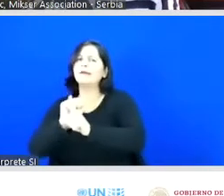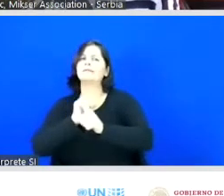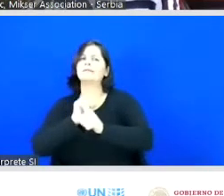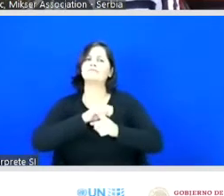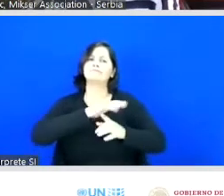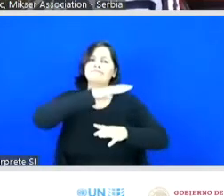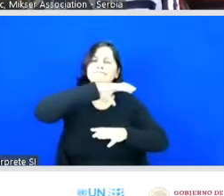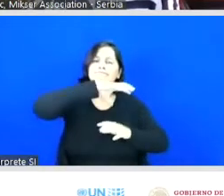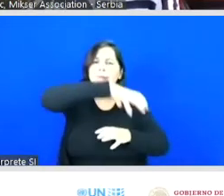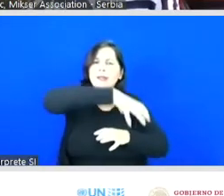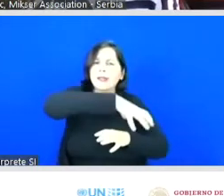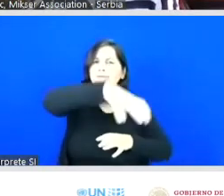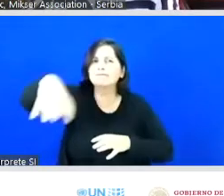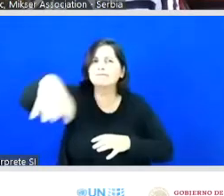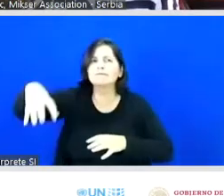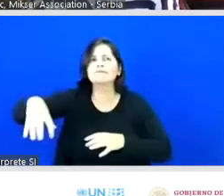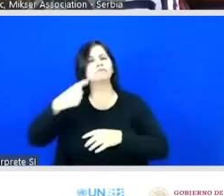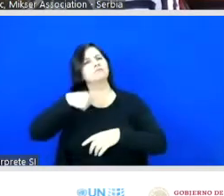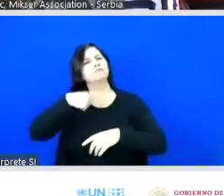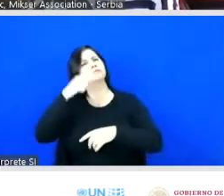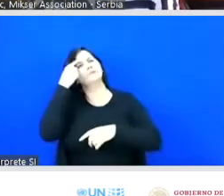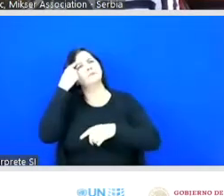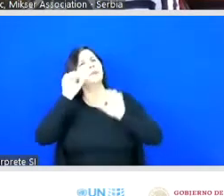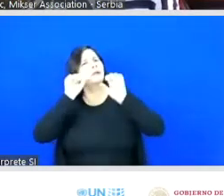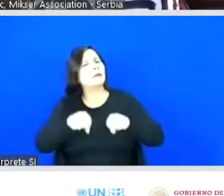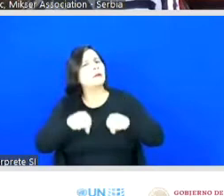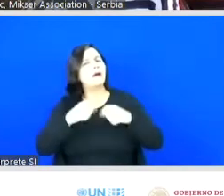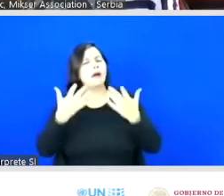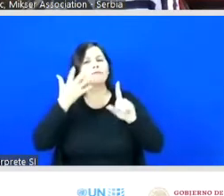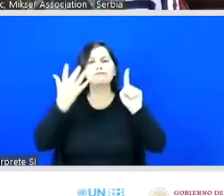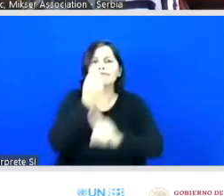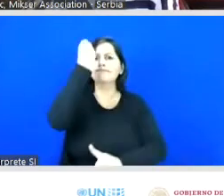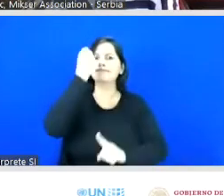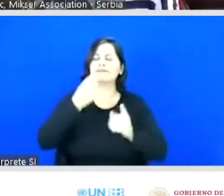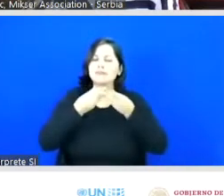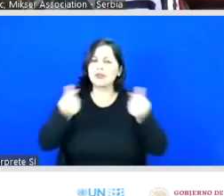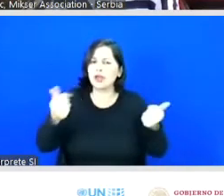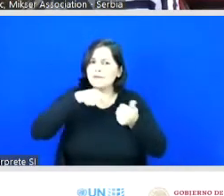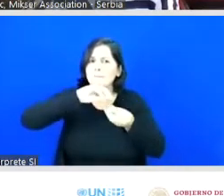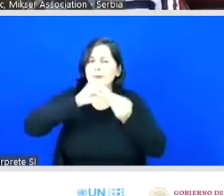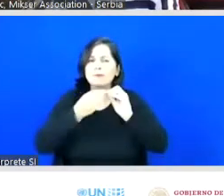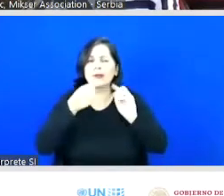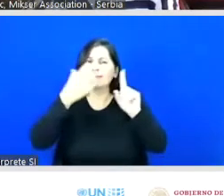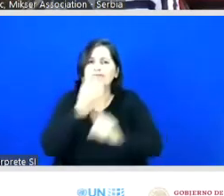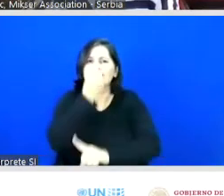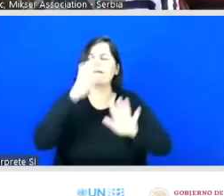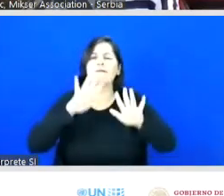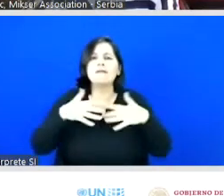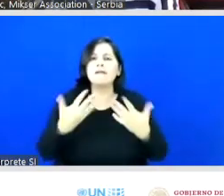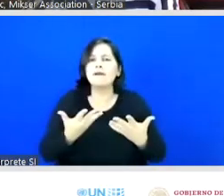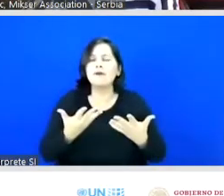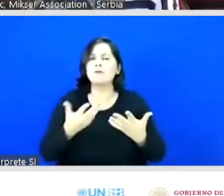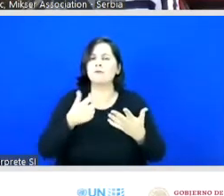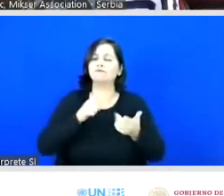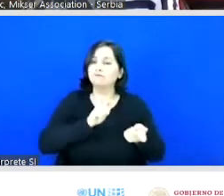move from conversations to action? How do we move from implementation? Who are the actors who need to be supported?